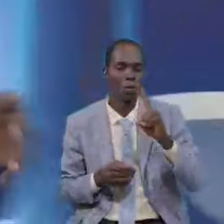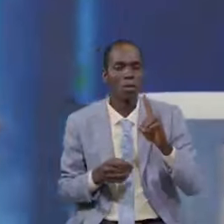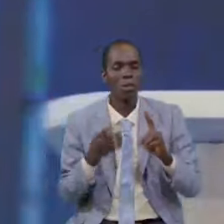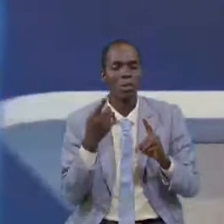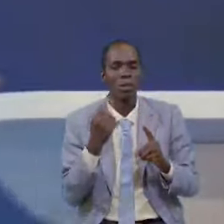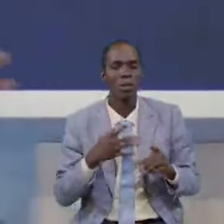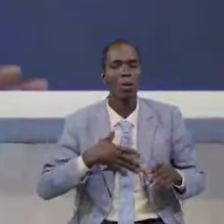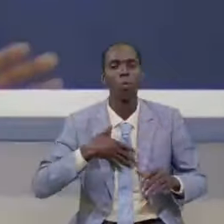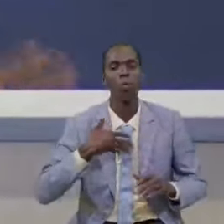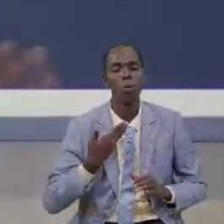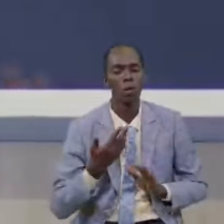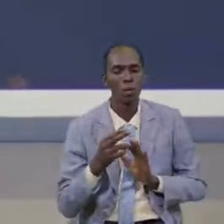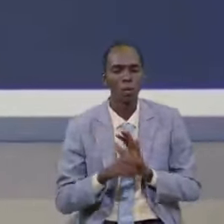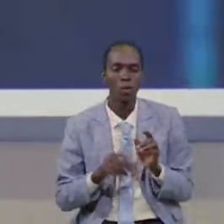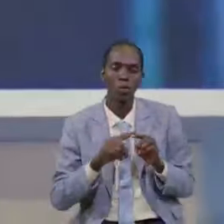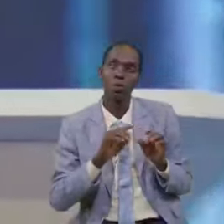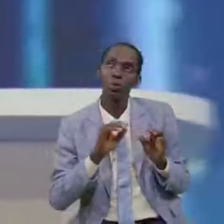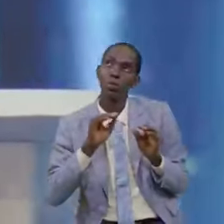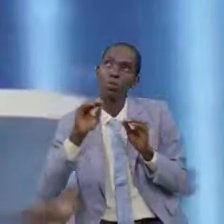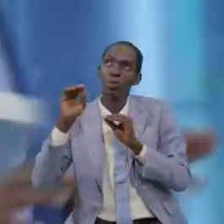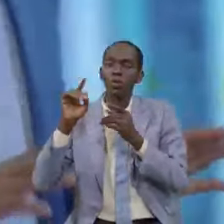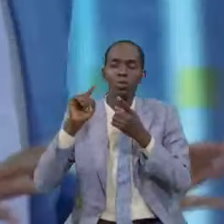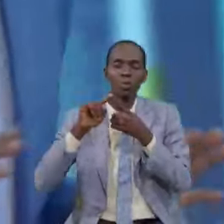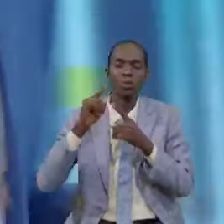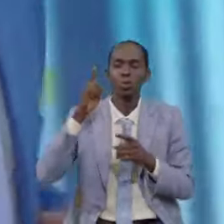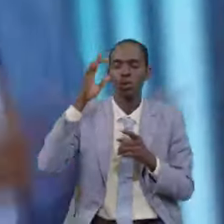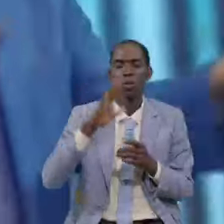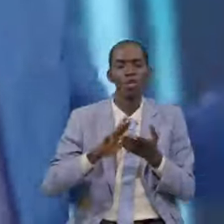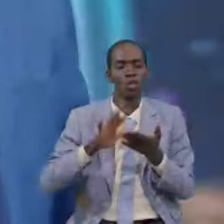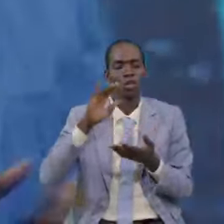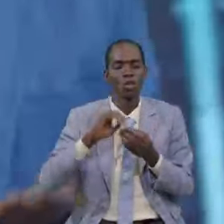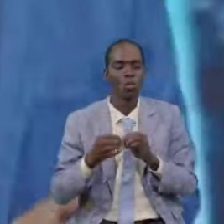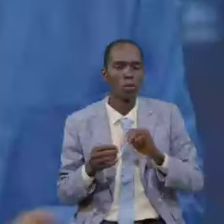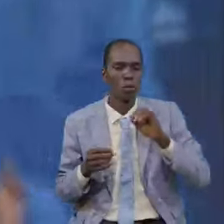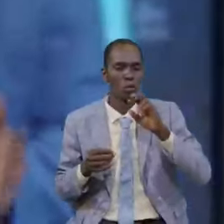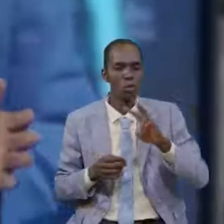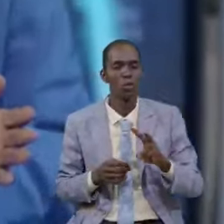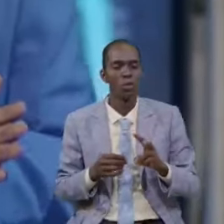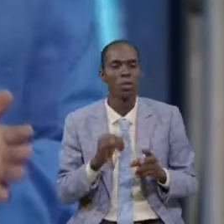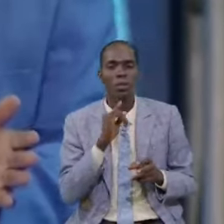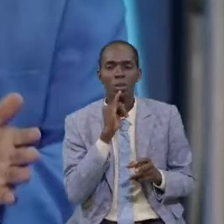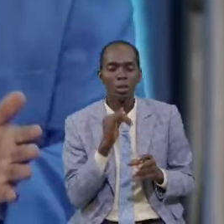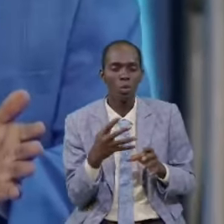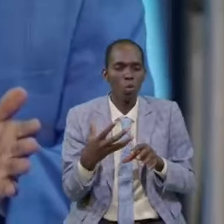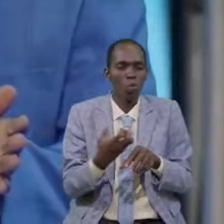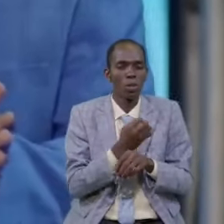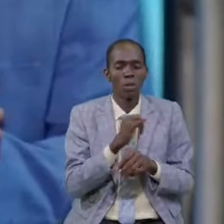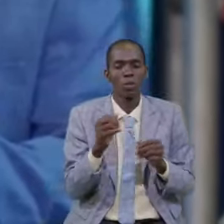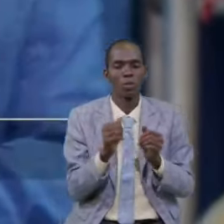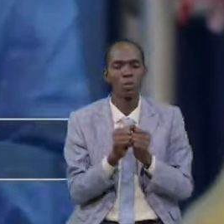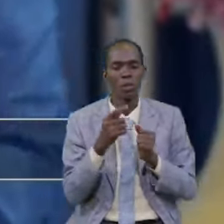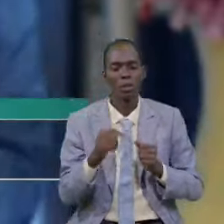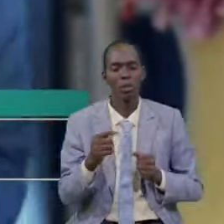two is the winning with the mind for your goal. Number three is walking with